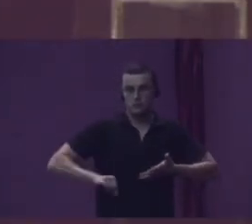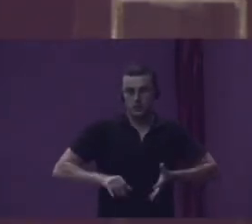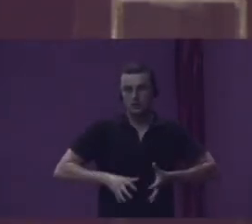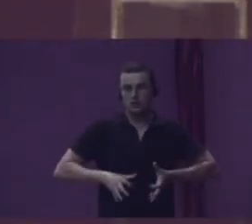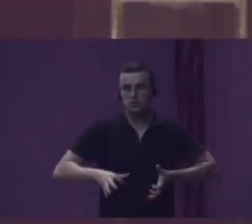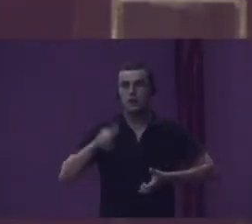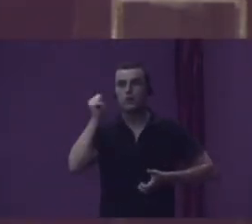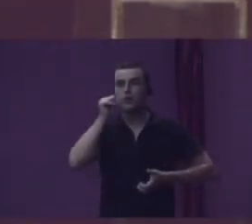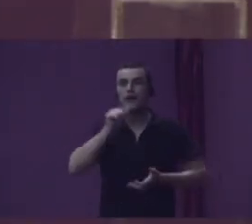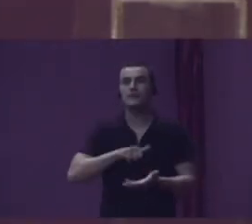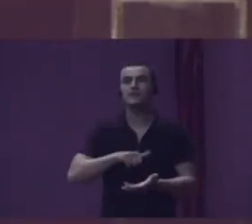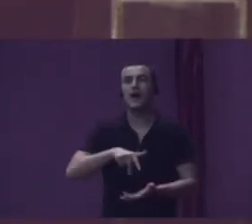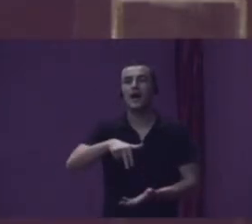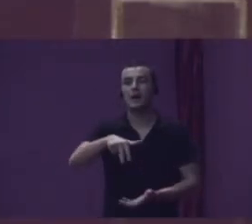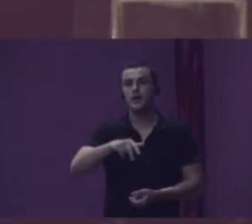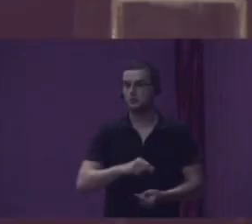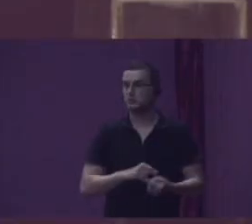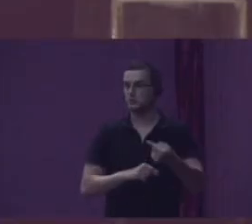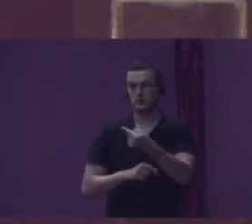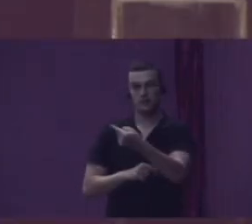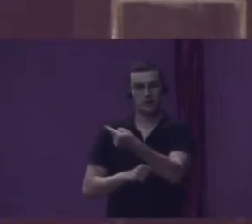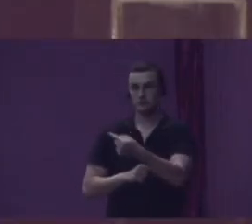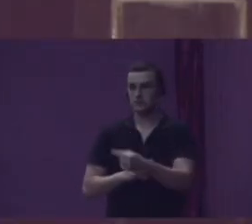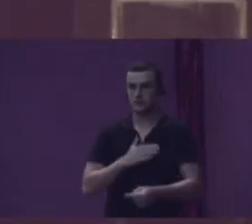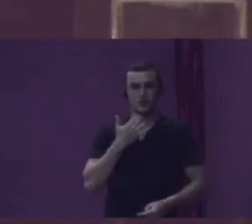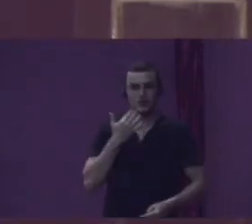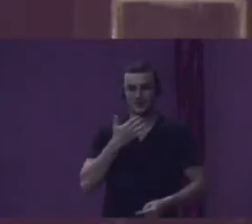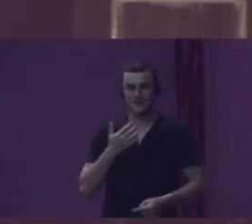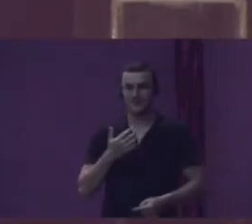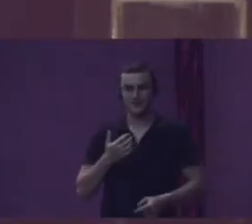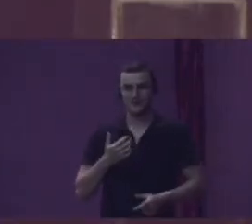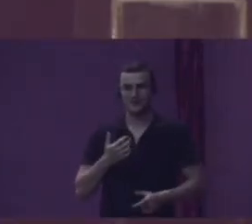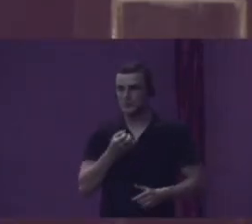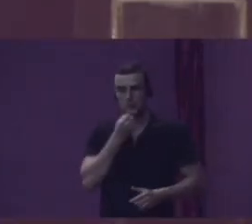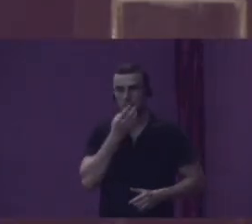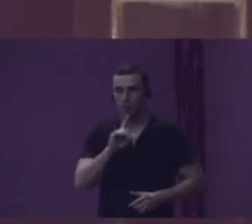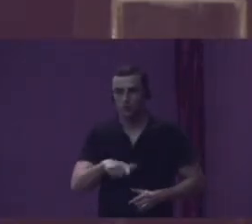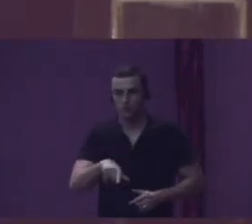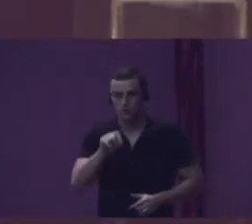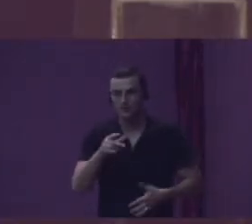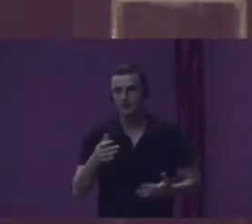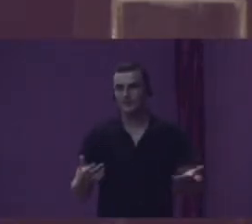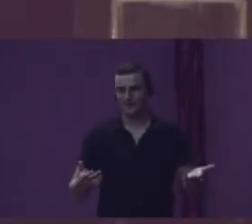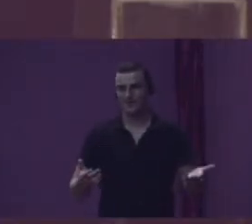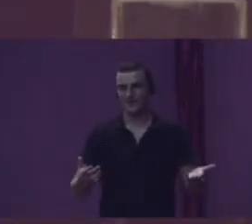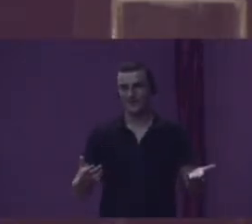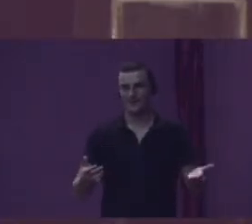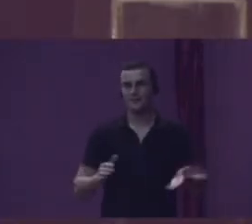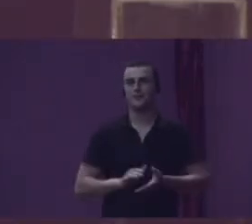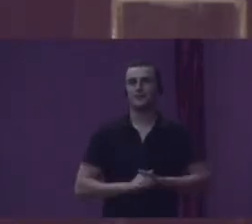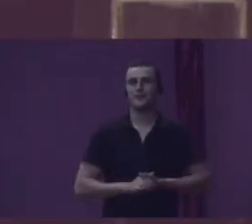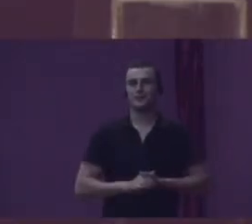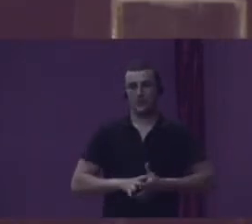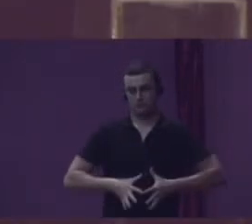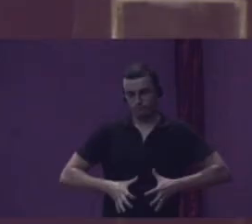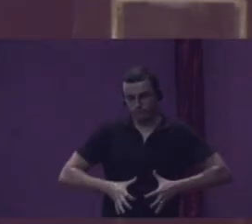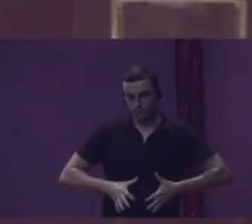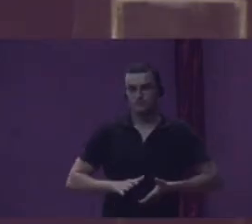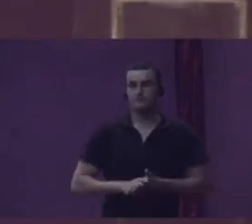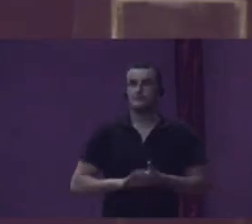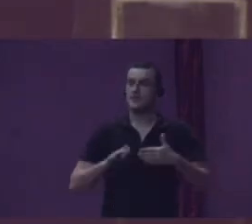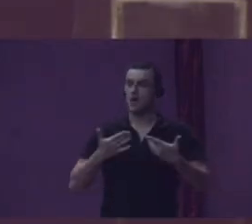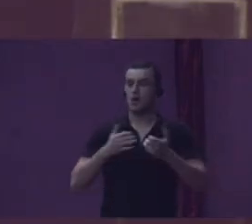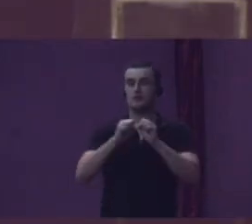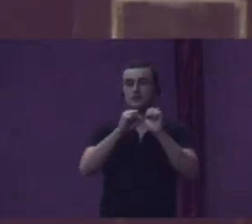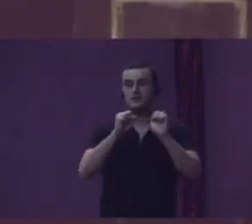choice. So Malawi does have a national healthcare system. So women do have a right to receive free maternal and